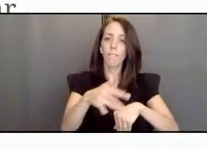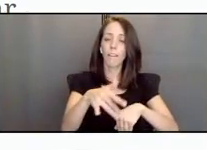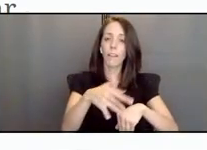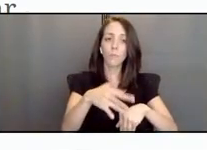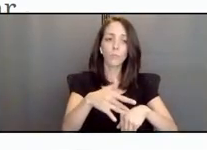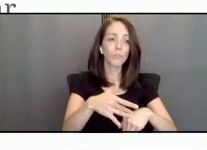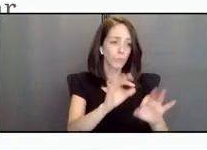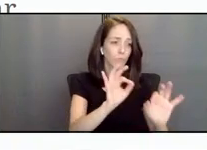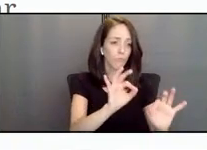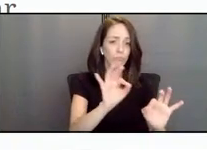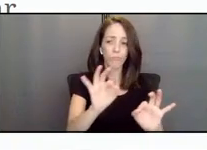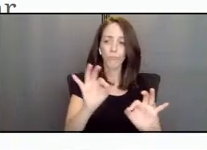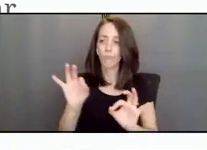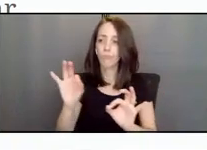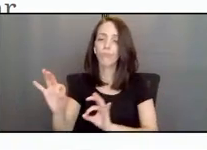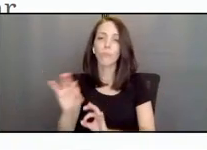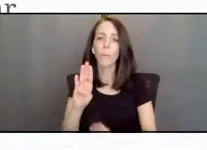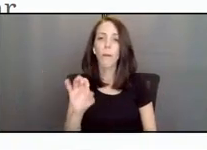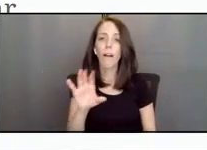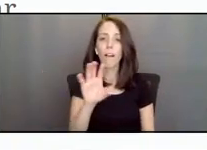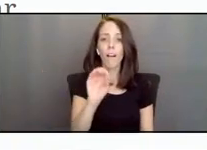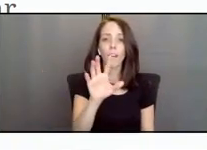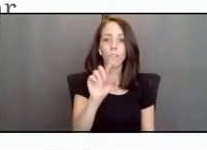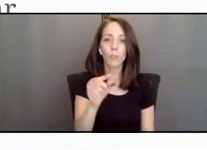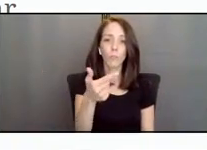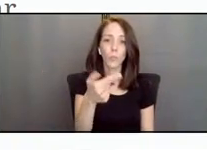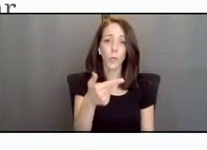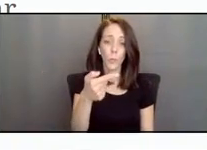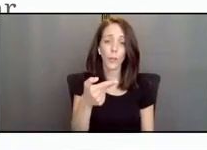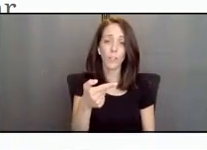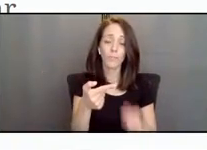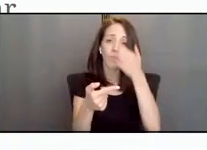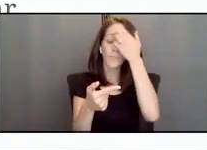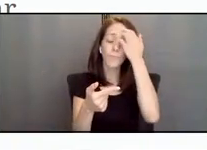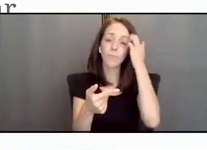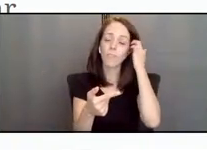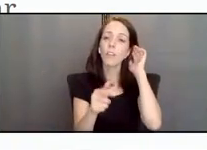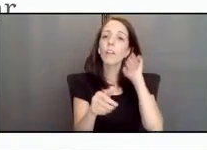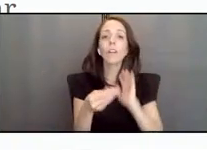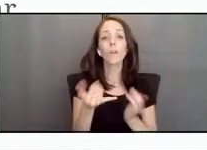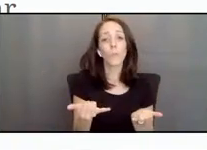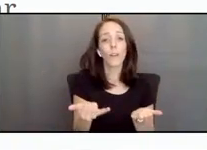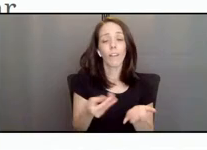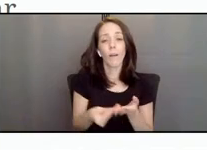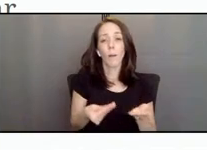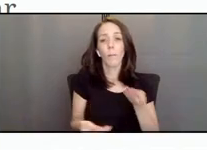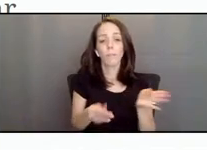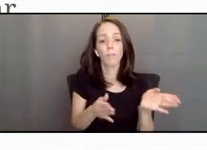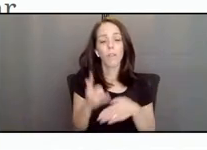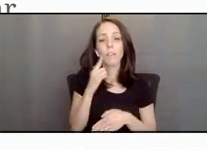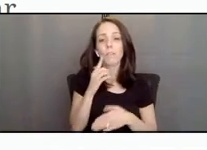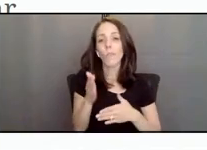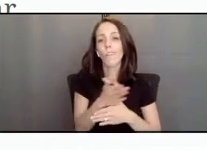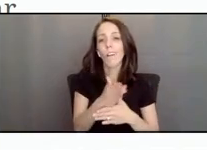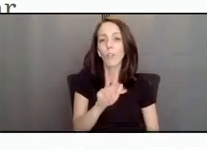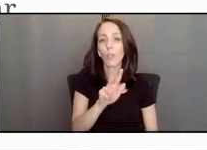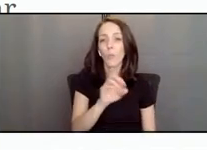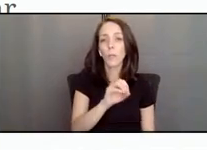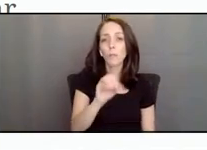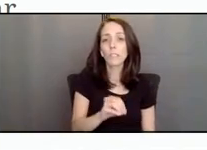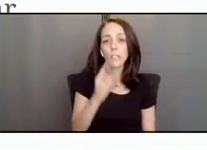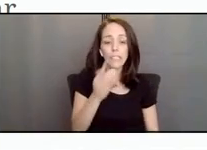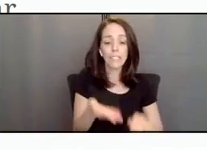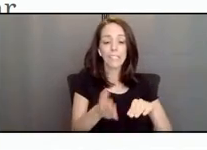by October 21. The budget currently plans for an average of a 3% increase per faculty member, but this